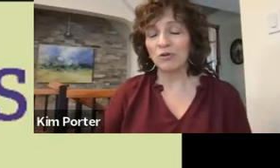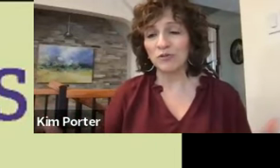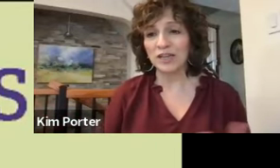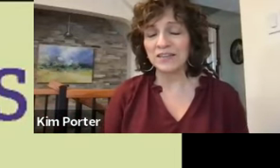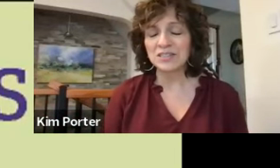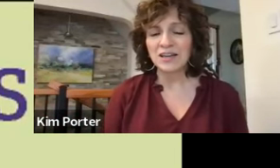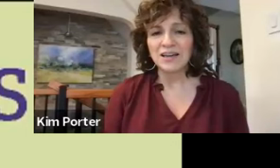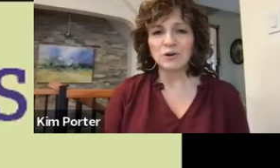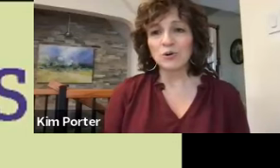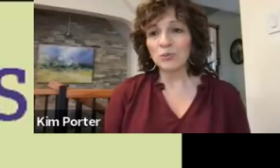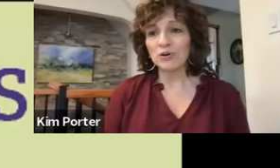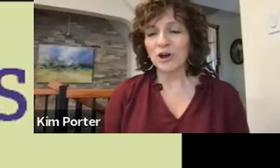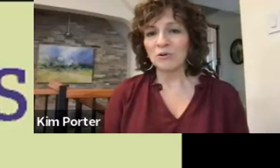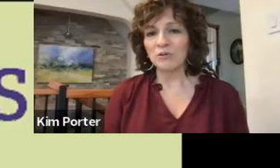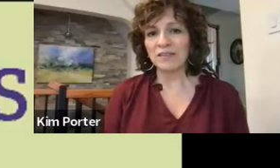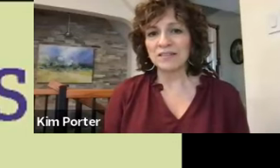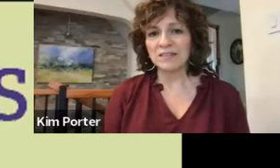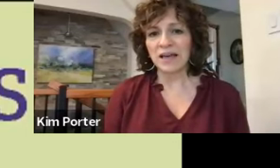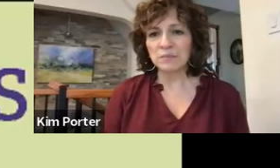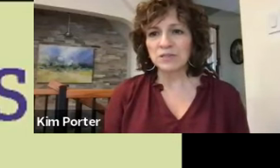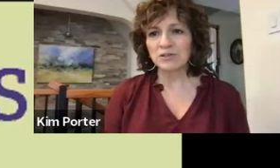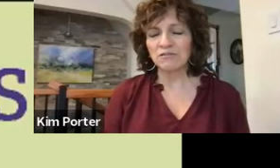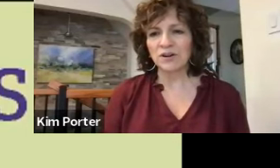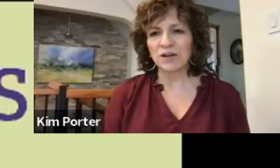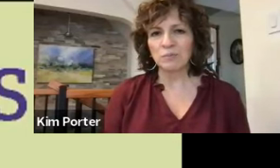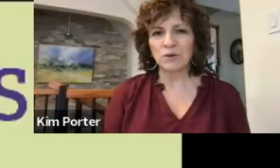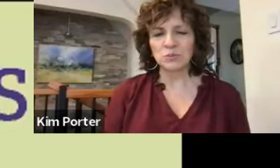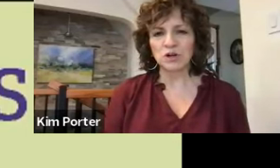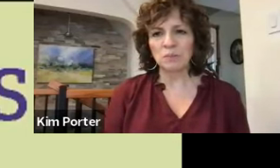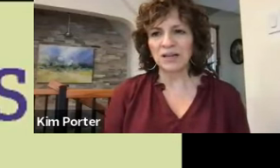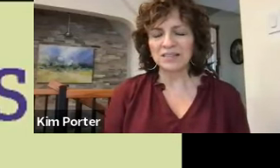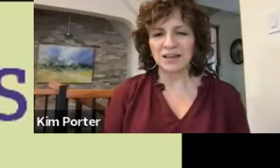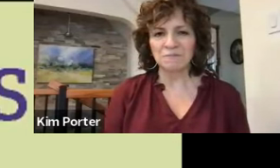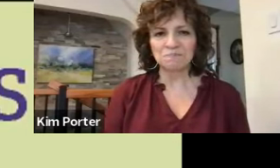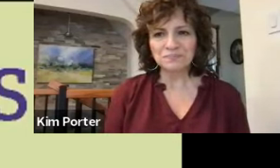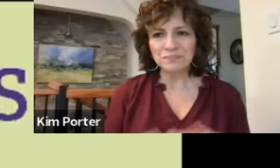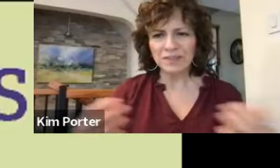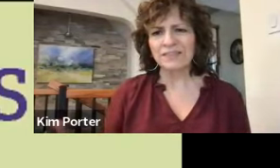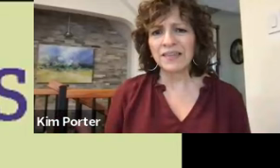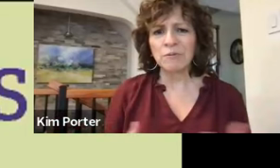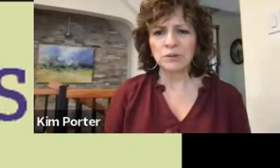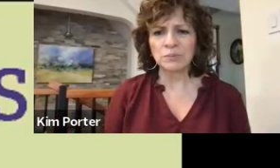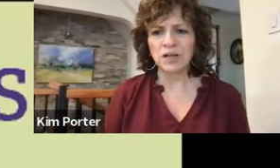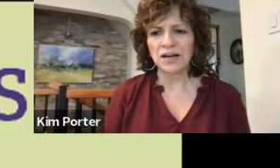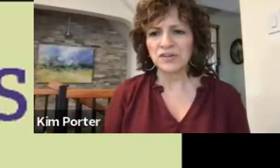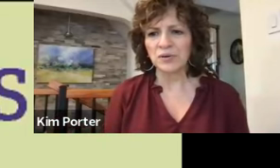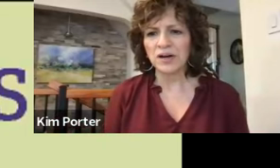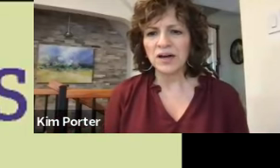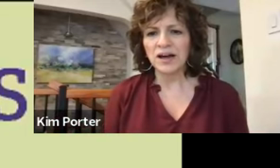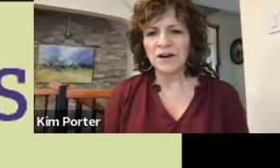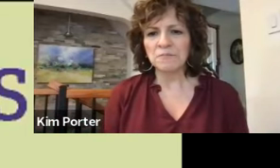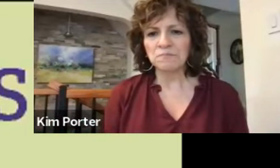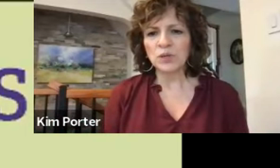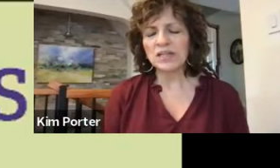all, and hopefully in this group, know that this is absolutely a very much more complex then that would imply.